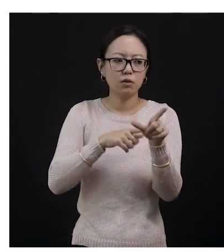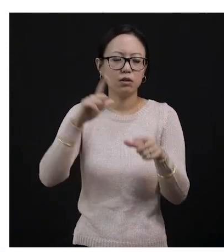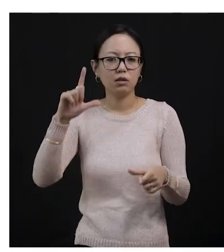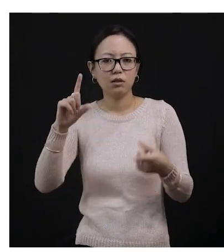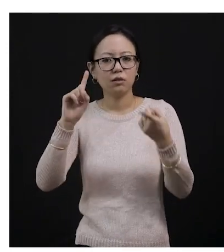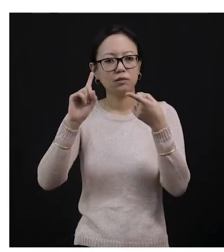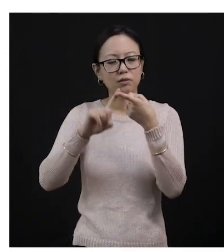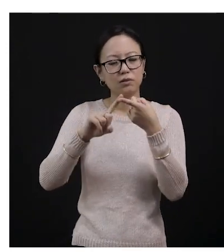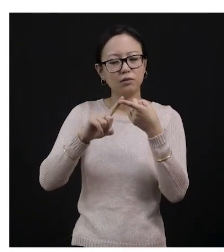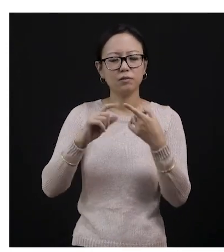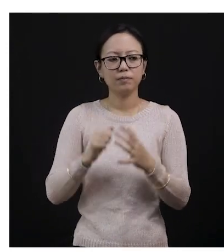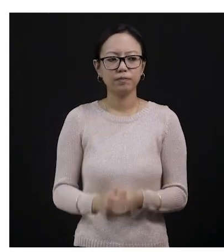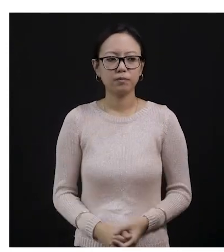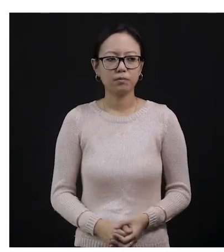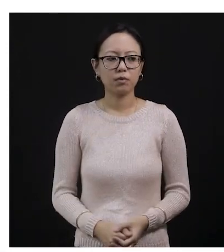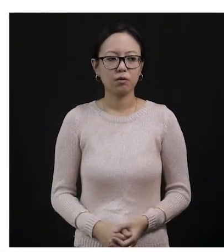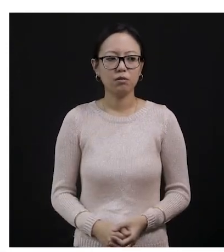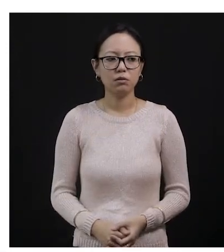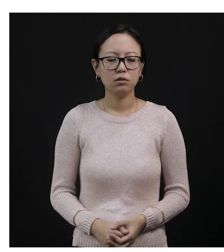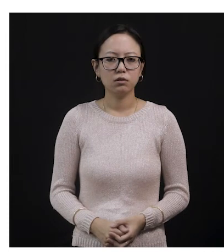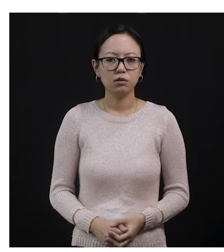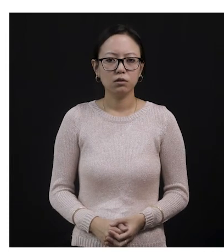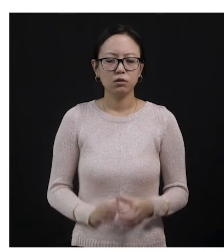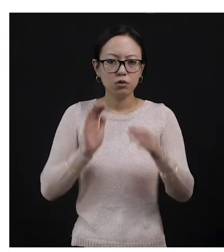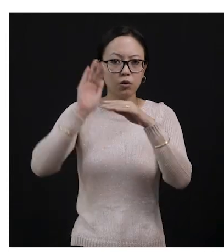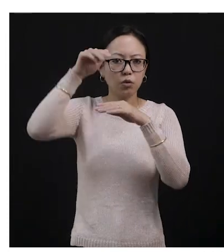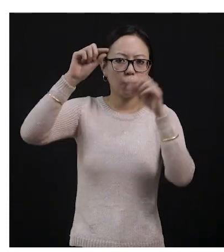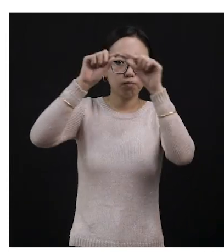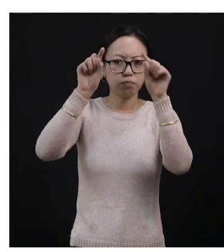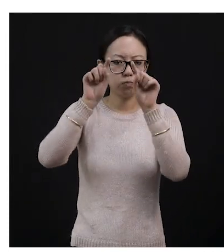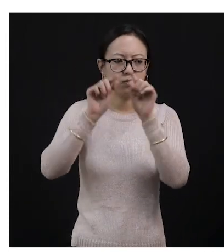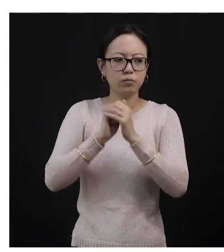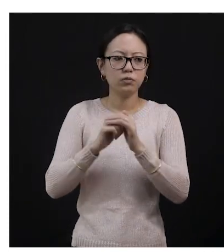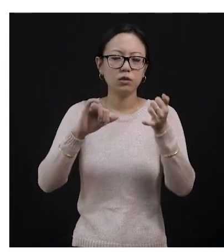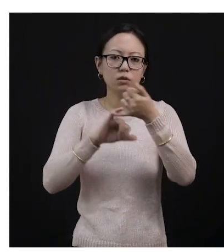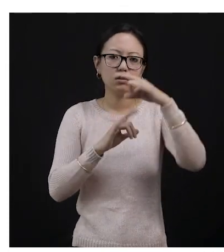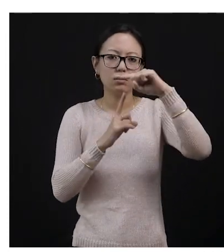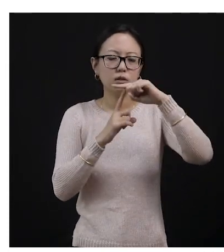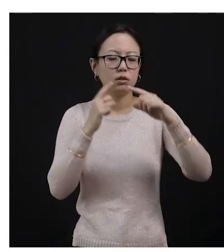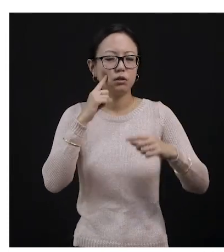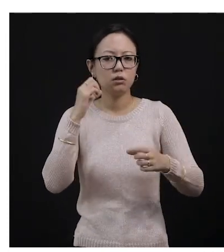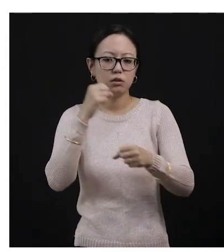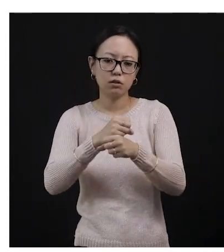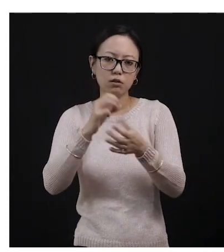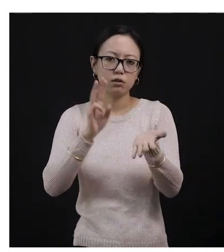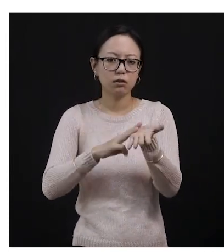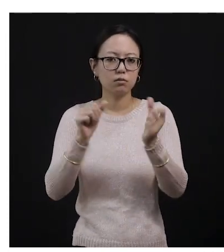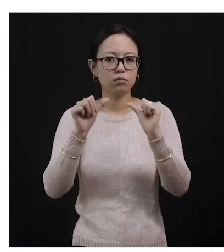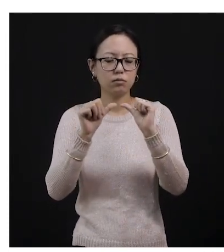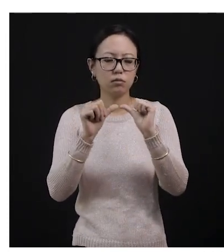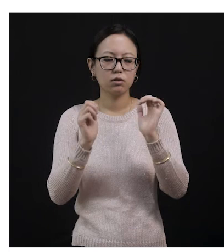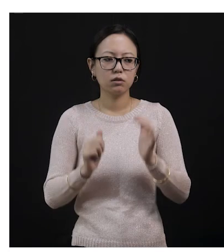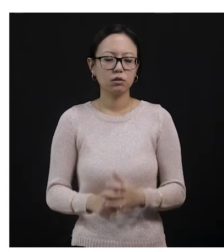Okay, so this is known as the style, and here is known as the stigma. The top part of the pistil is